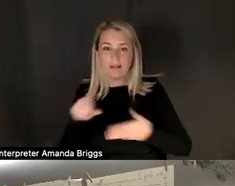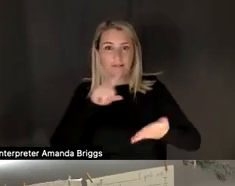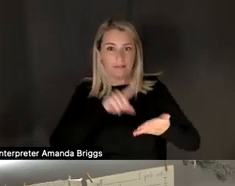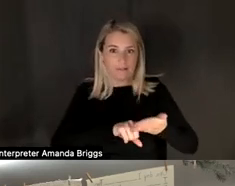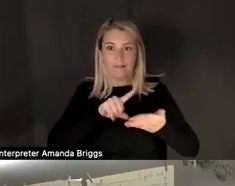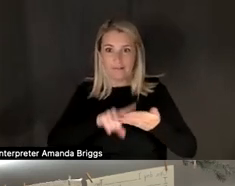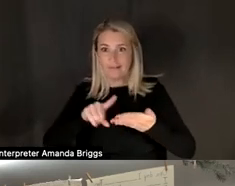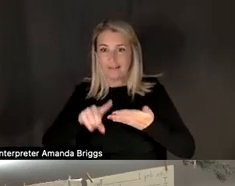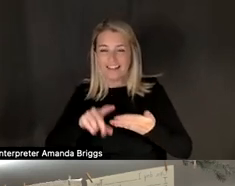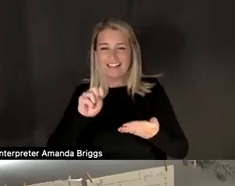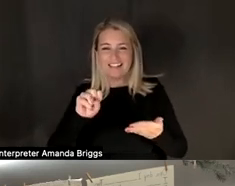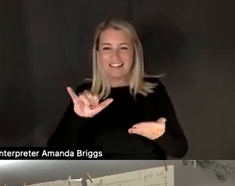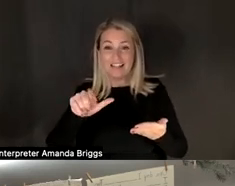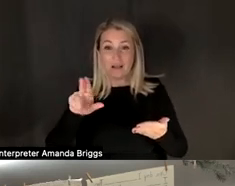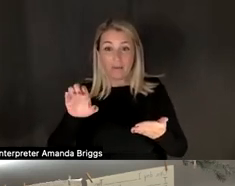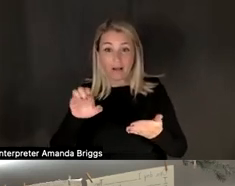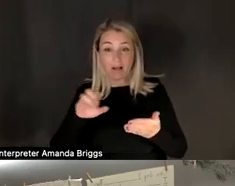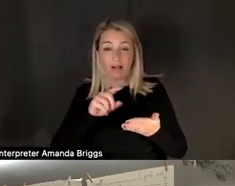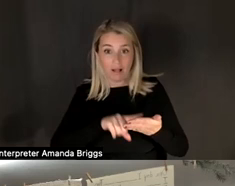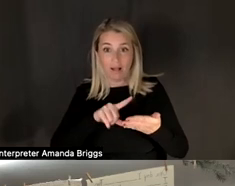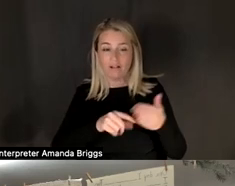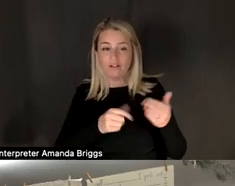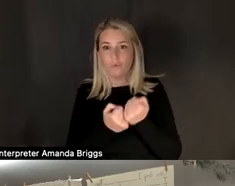It supports that whole movement